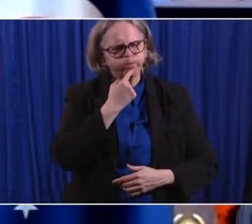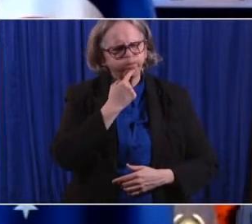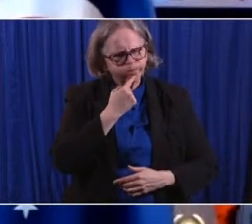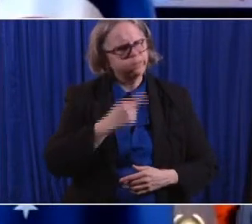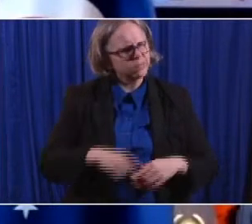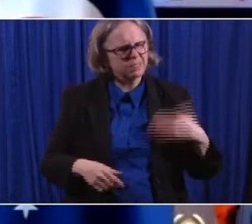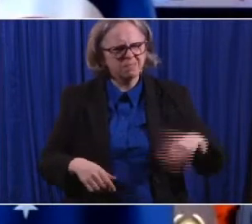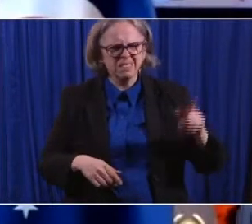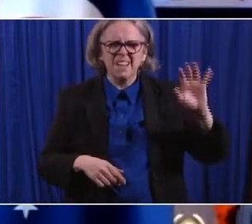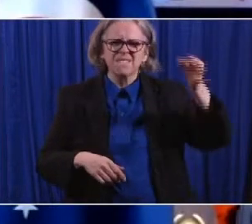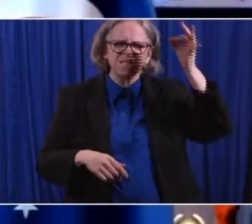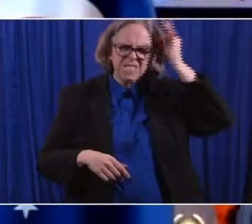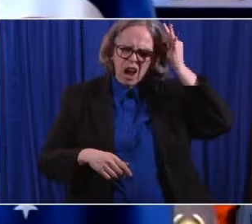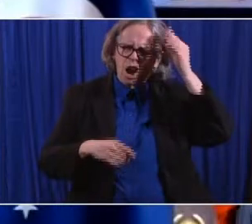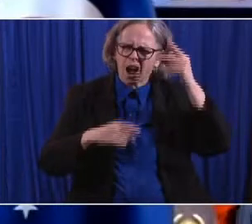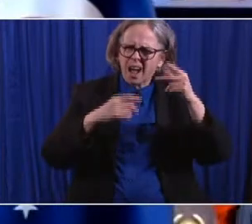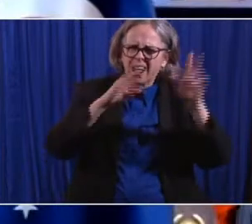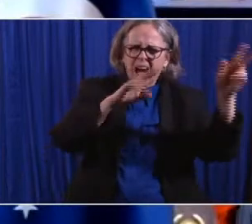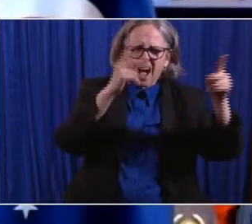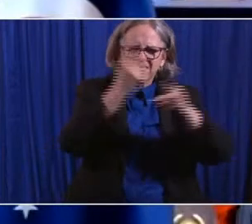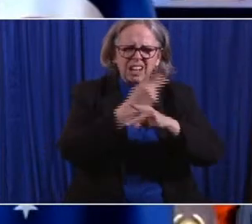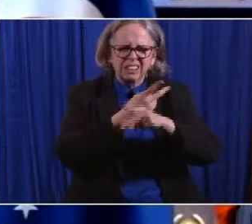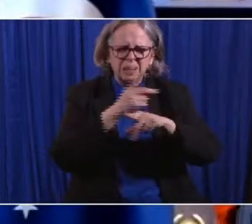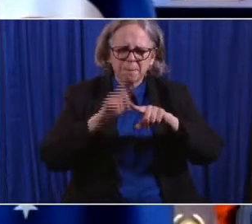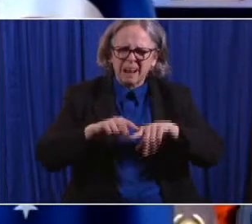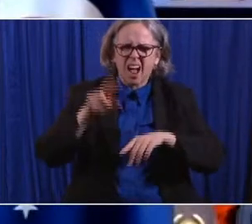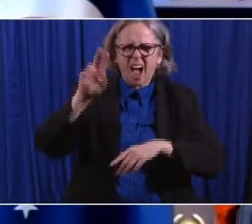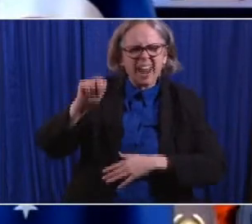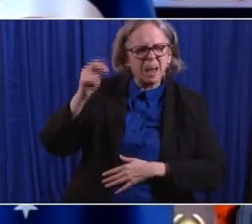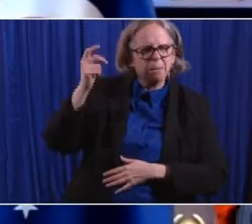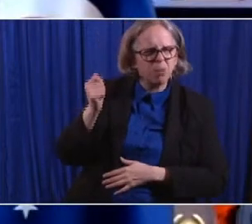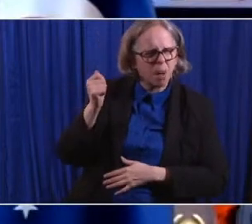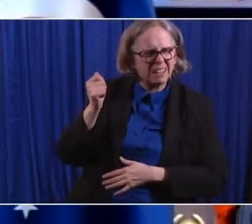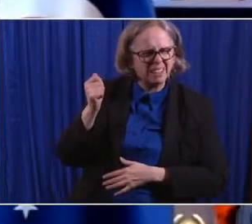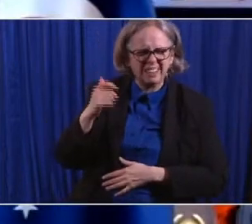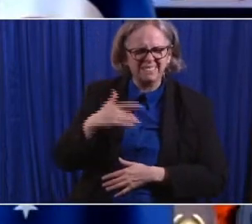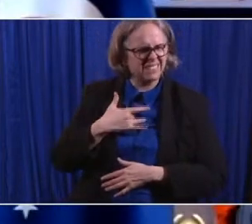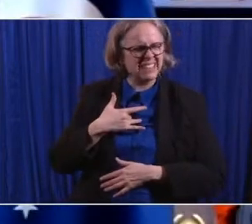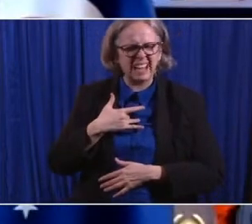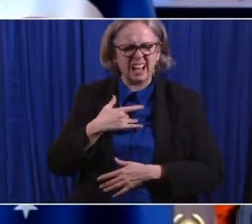right. The states that have tried to find a balance between